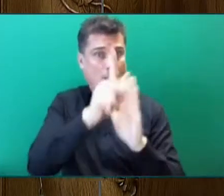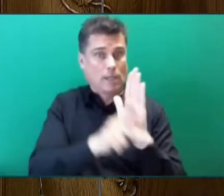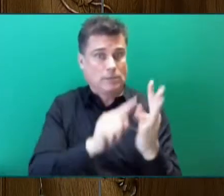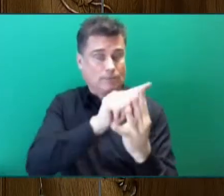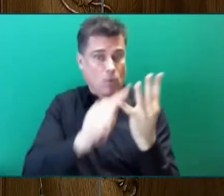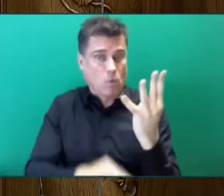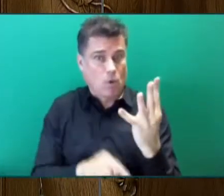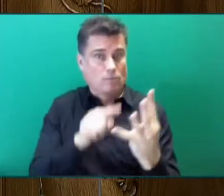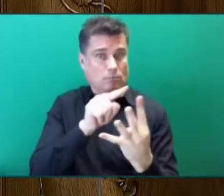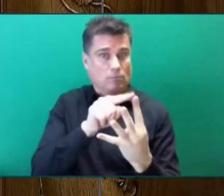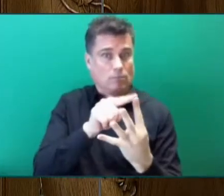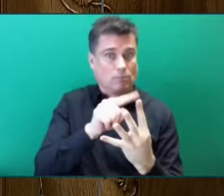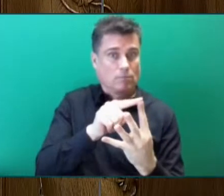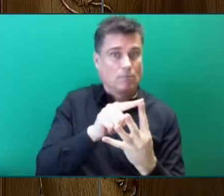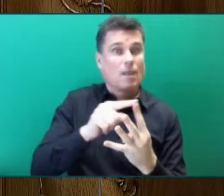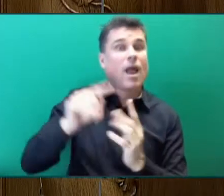peoples.